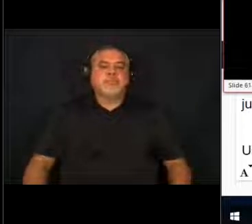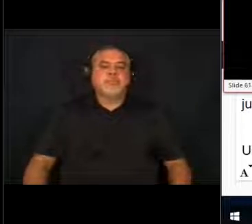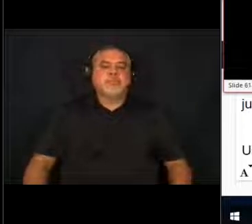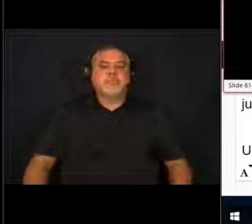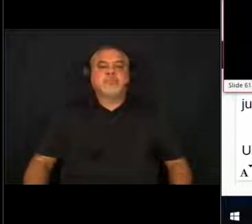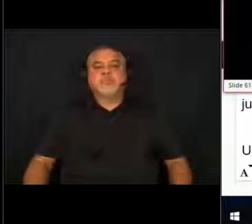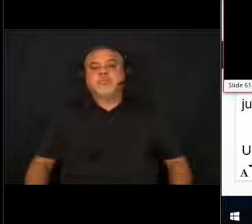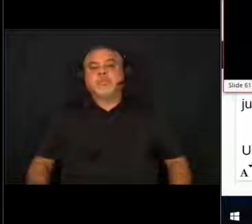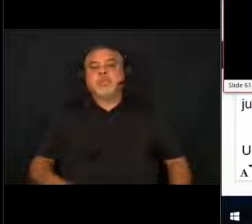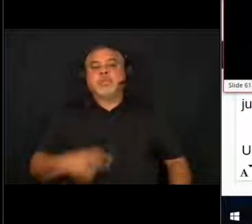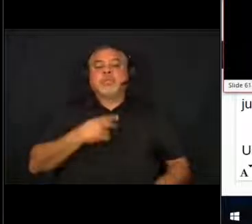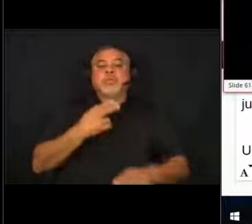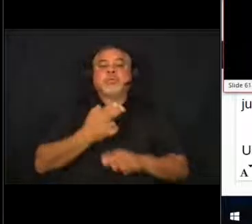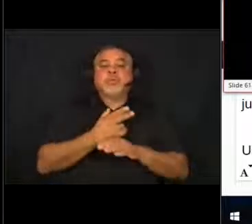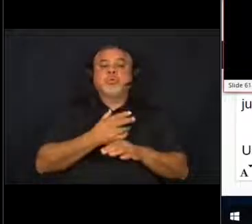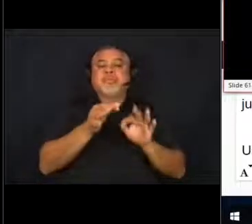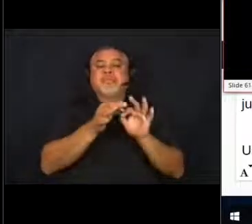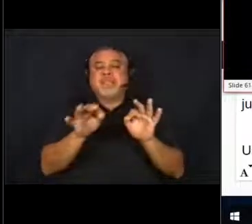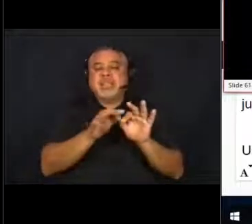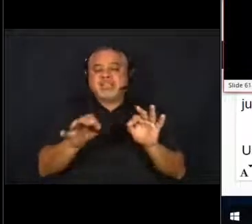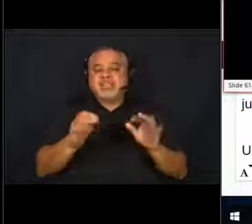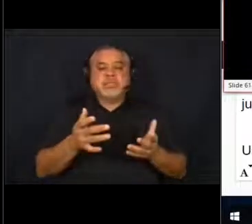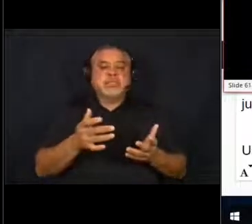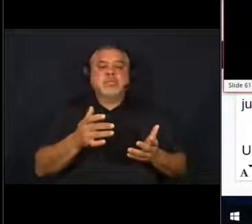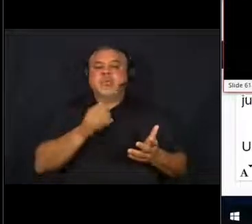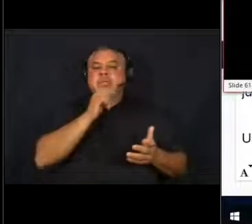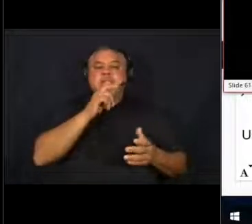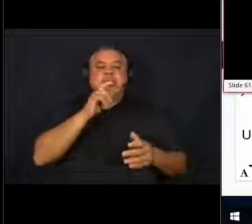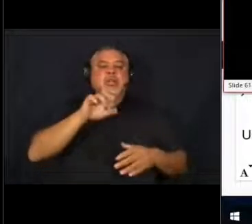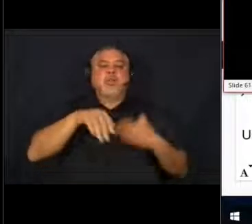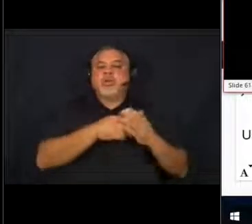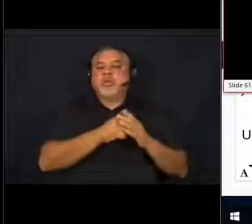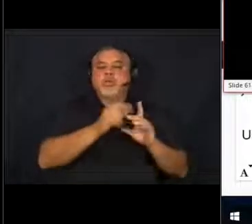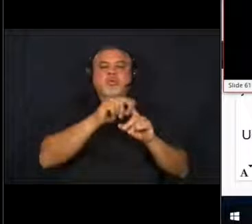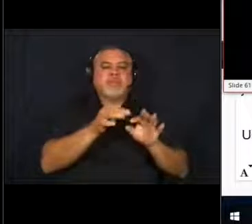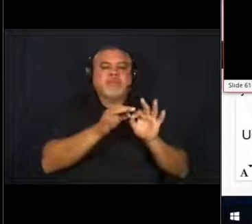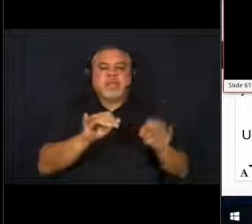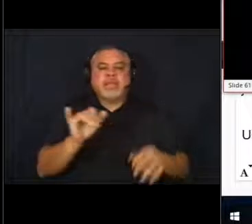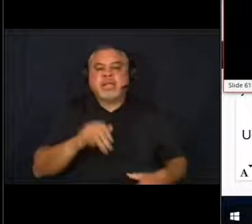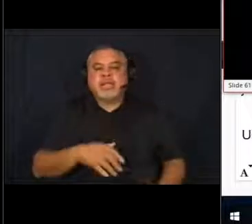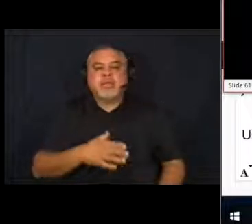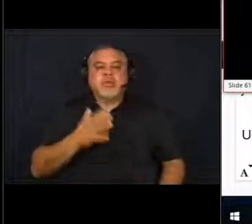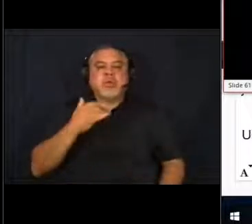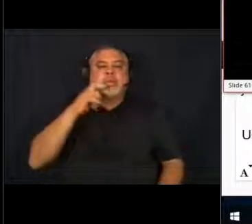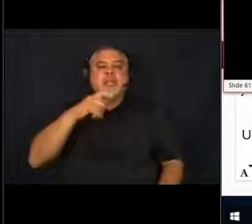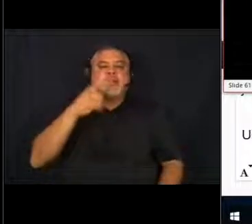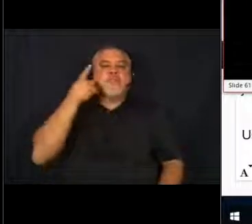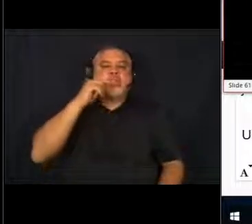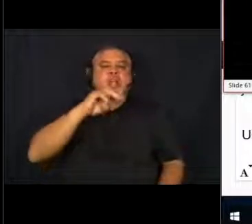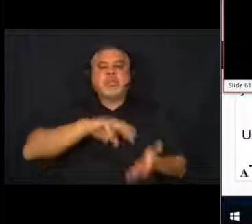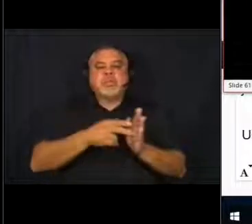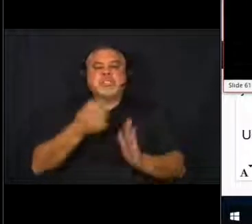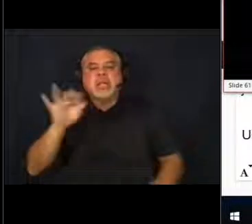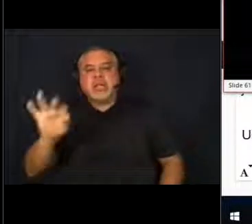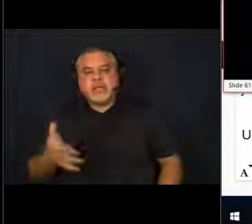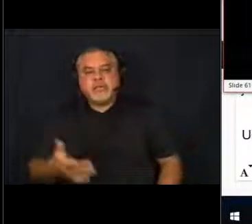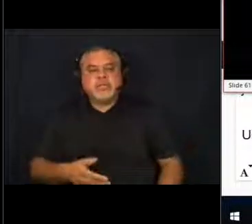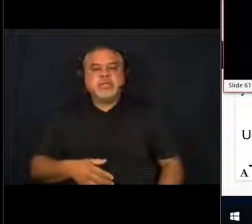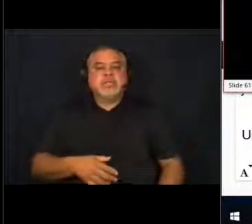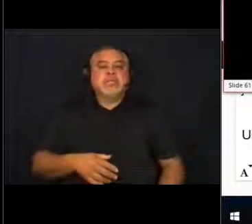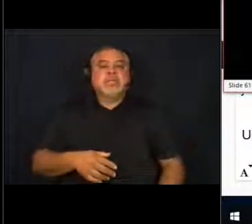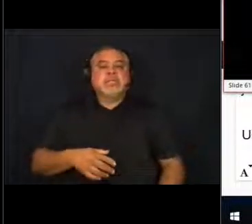And when we use phrases too, we don't need all these words in our phrases. Like, why do we need to say for the purpose of? Can't we just